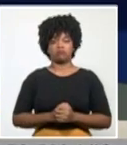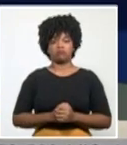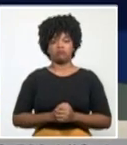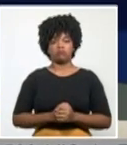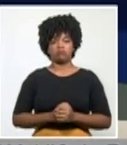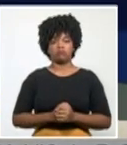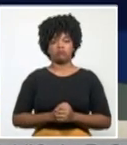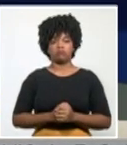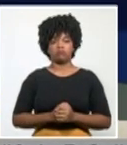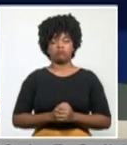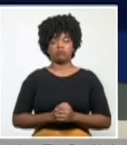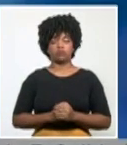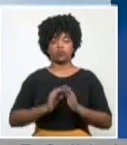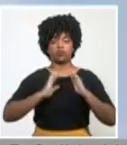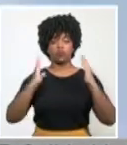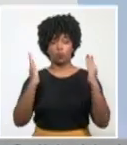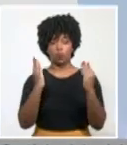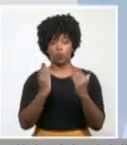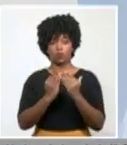COVID-19 cases.